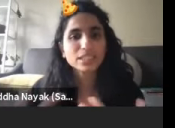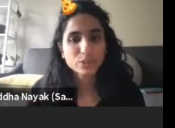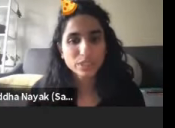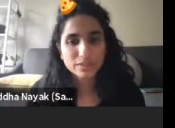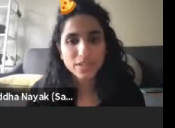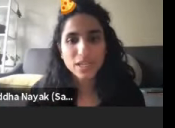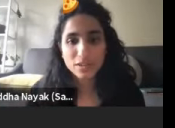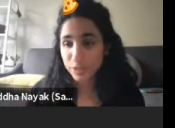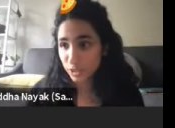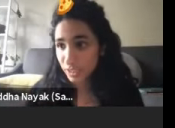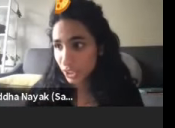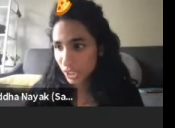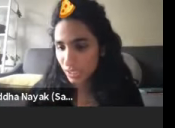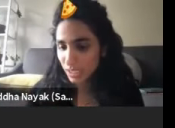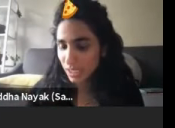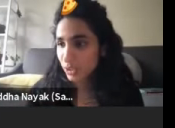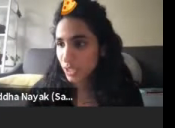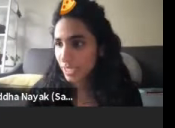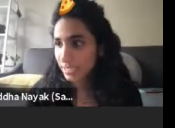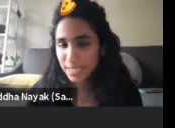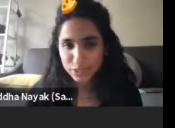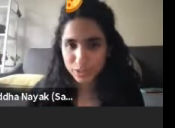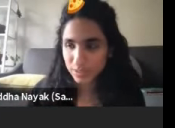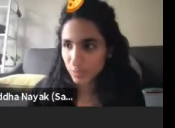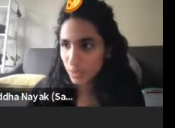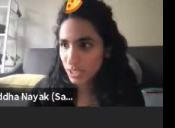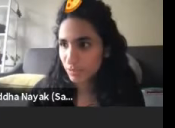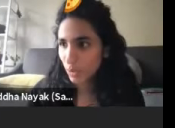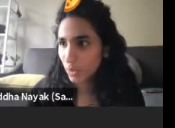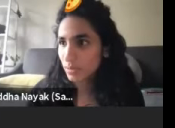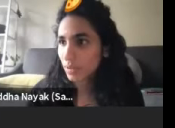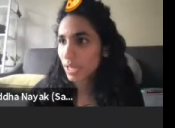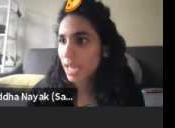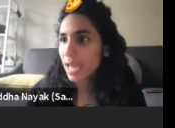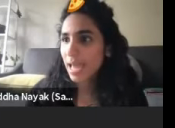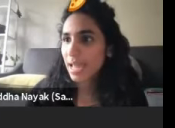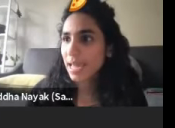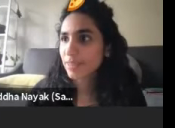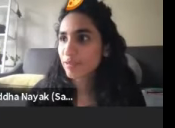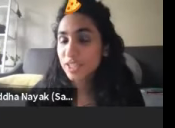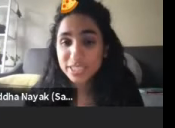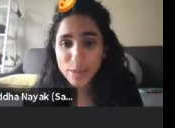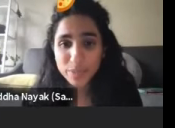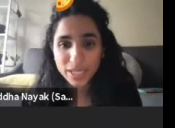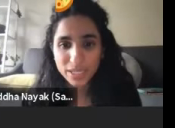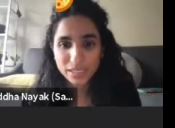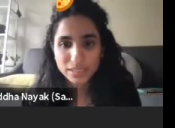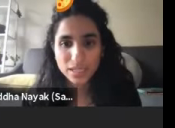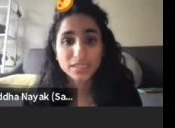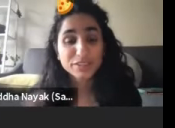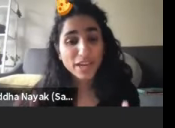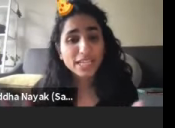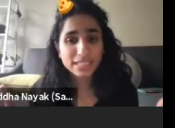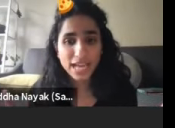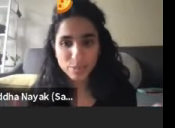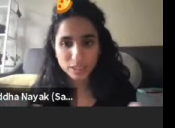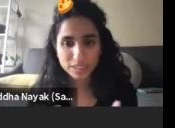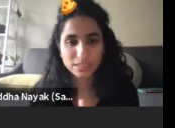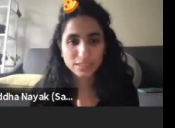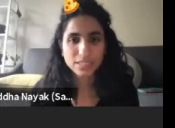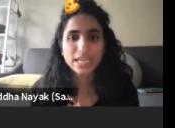and intuitive visualization. So now let's get into the workflow. And the first step is defining